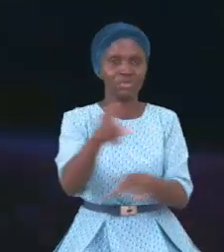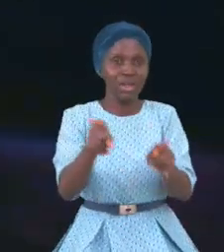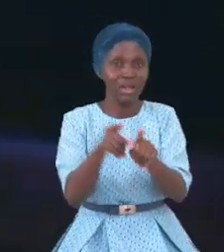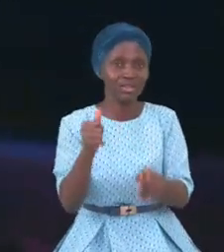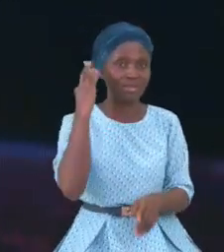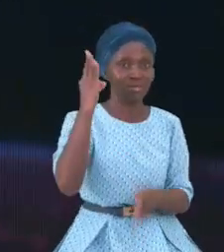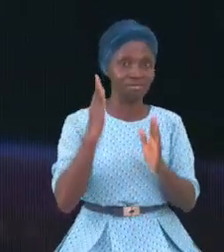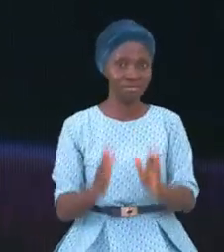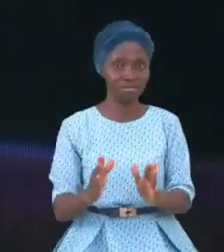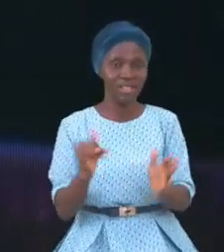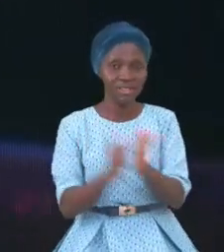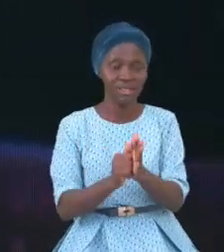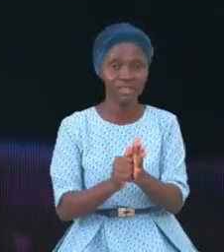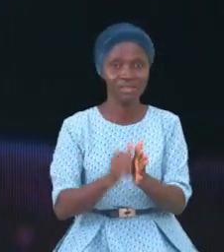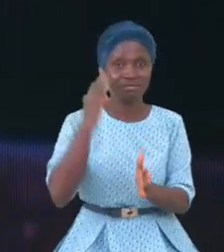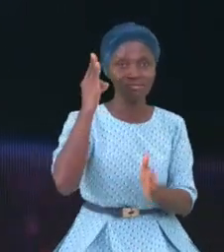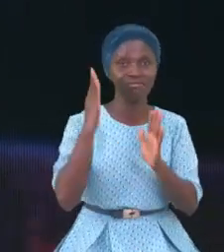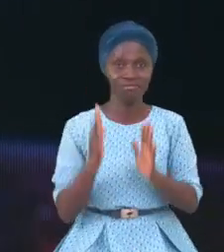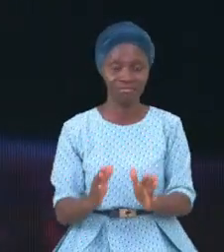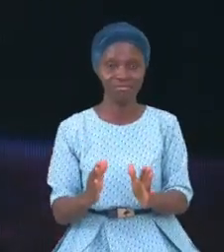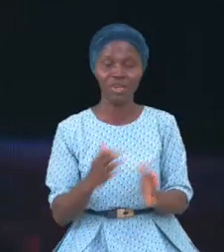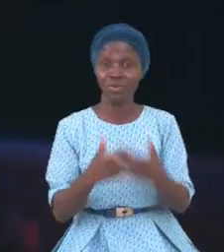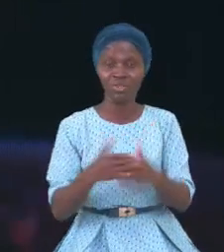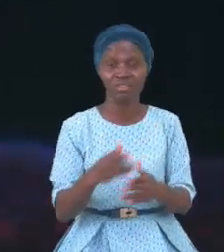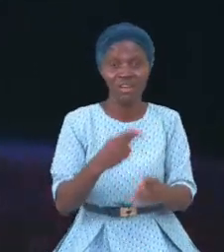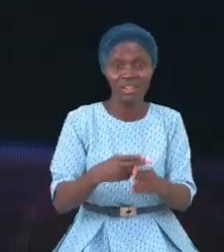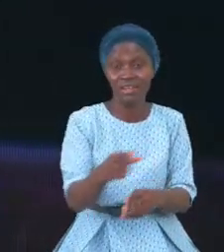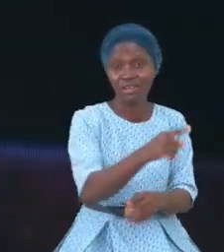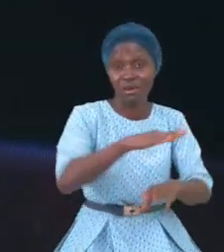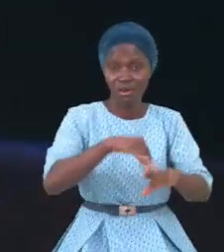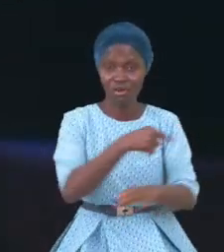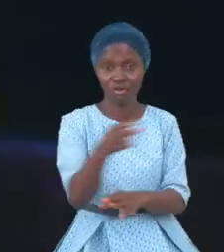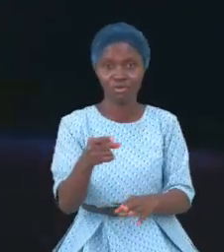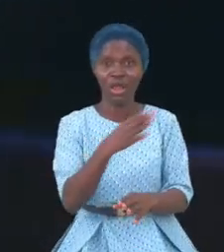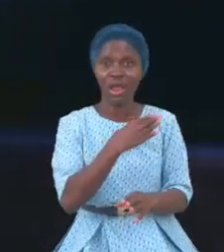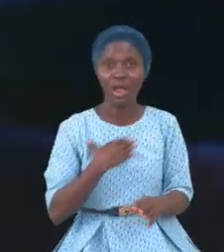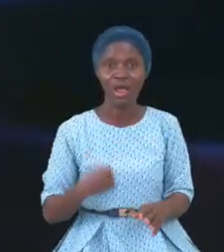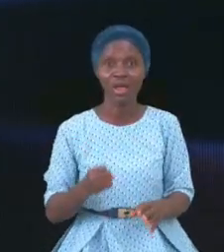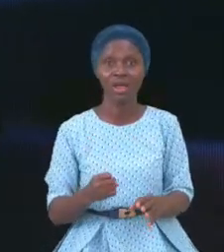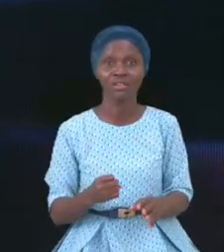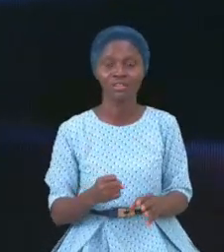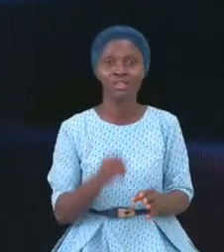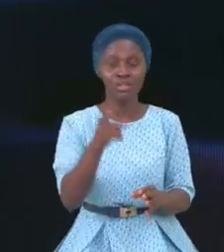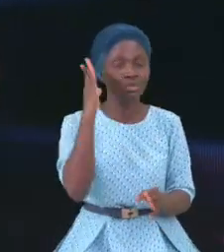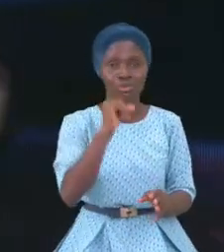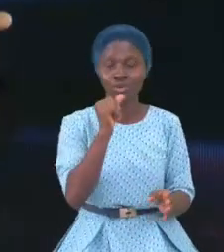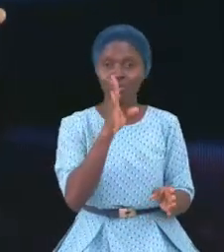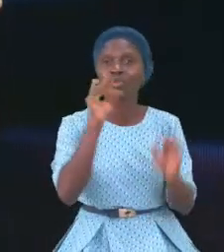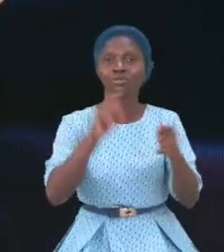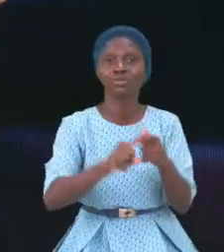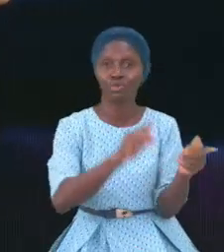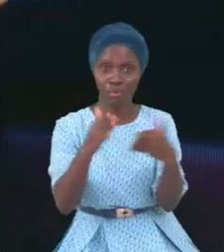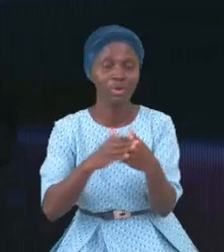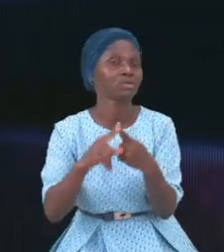evangelist, that is, you know, whatever they want to call you, and you will not be able to go back to them. But if you say you